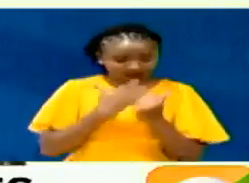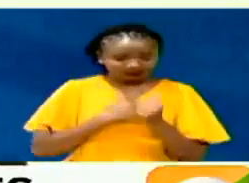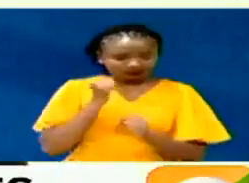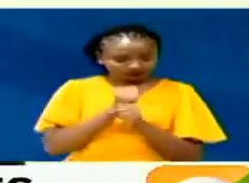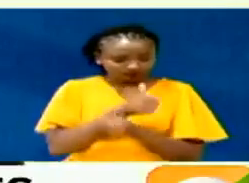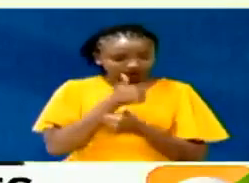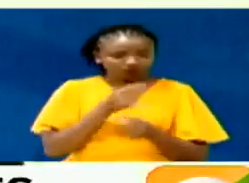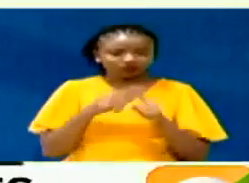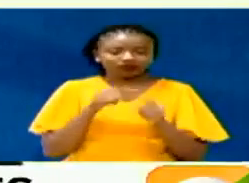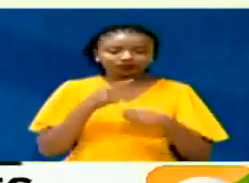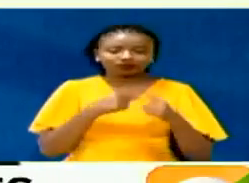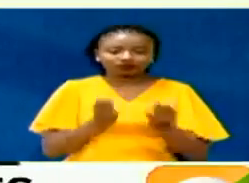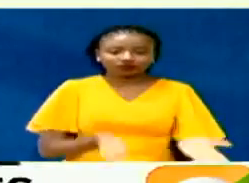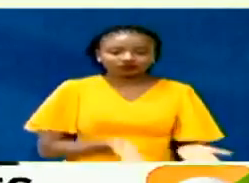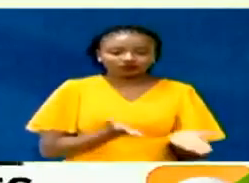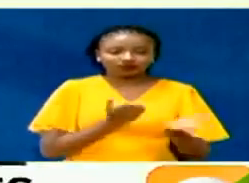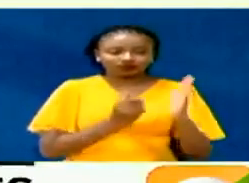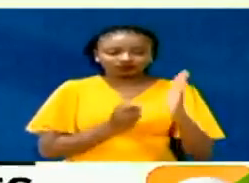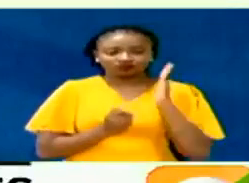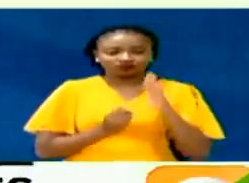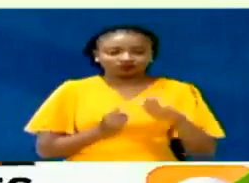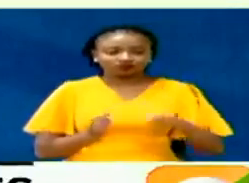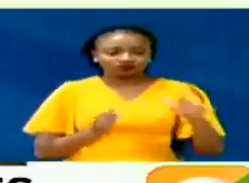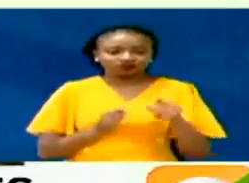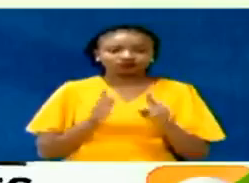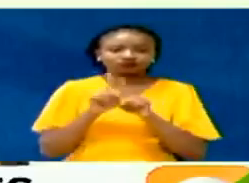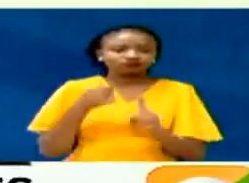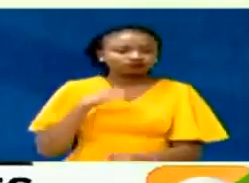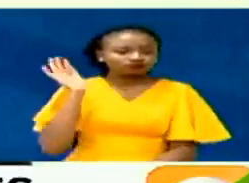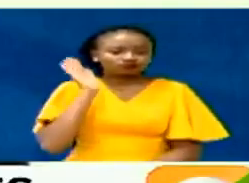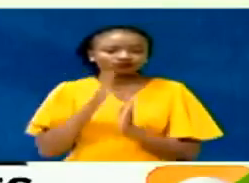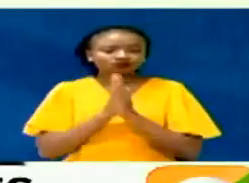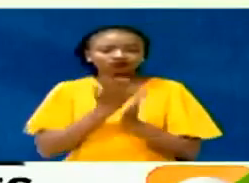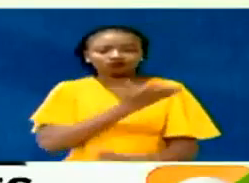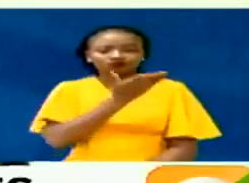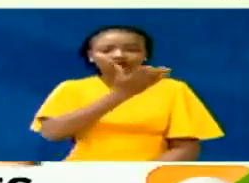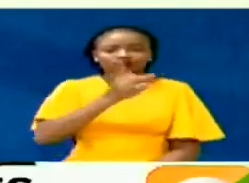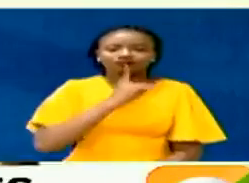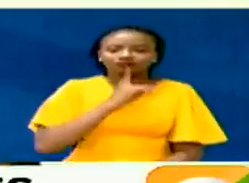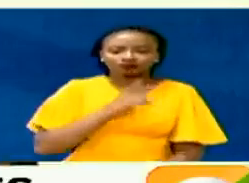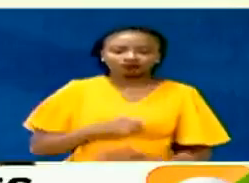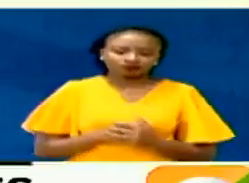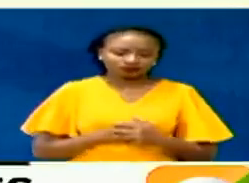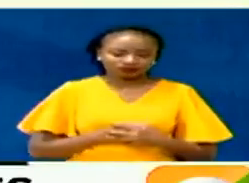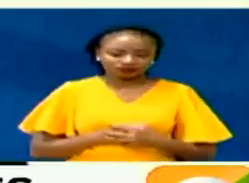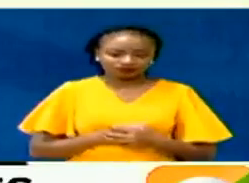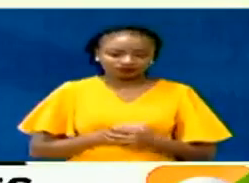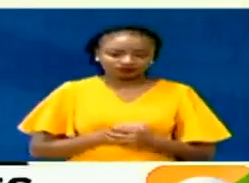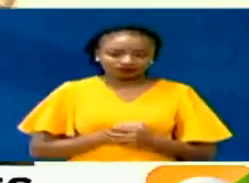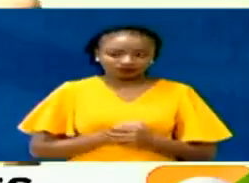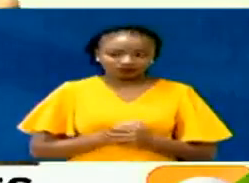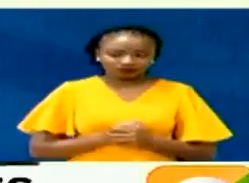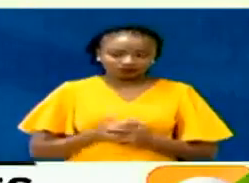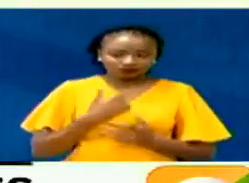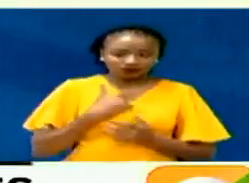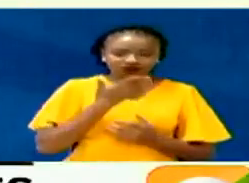to continue enhancing the surveillance. Yes, we do hear murmurs. Being in the industry, we sometimes do hear murmurs that a